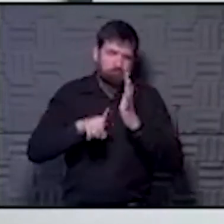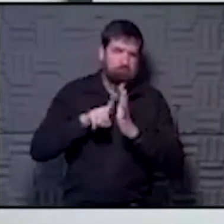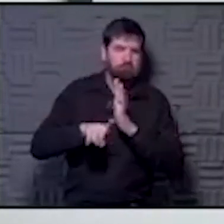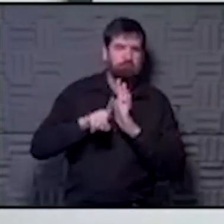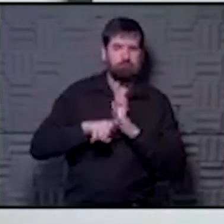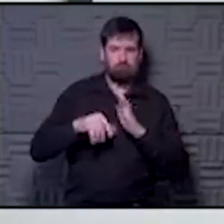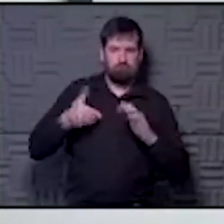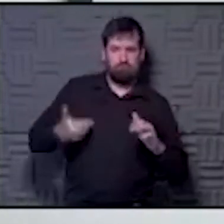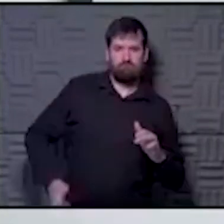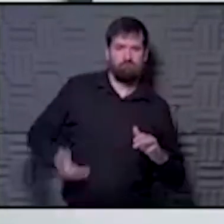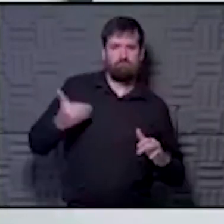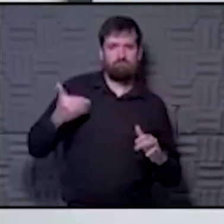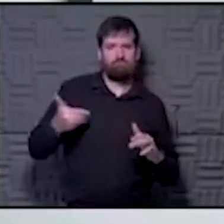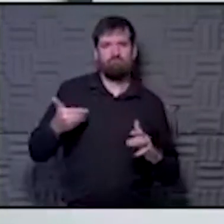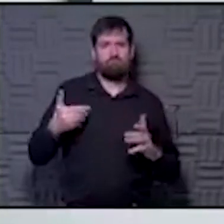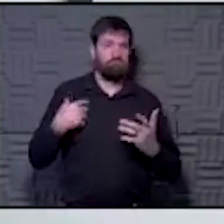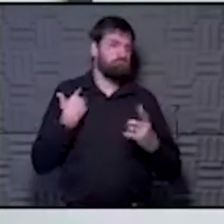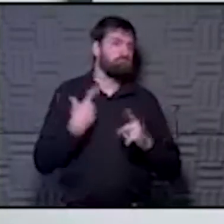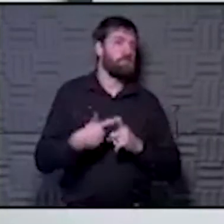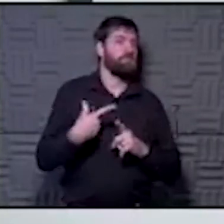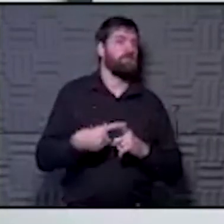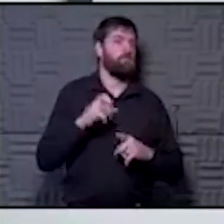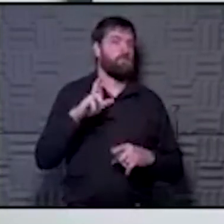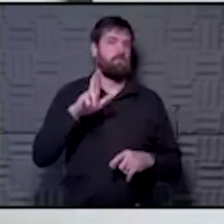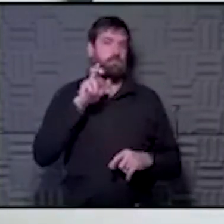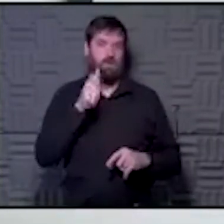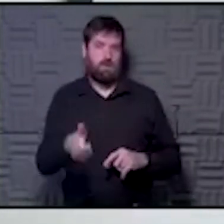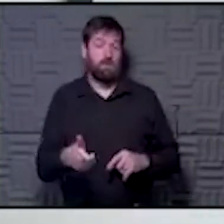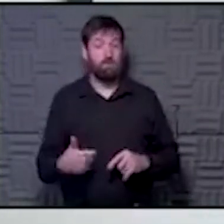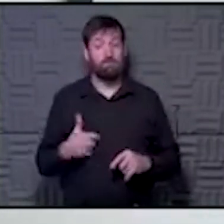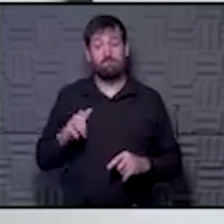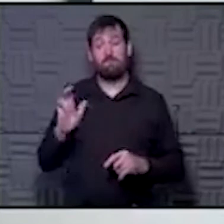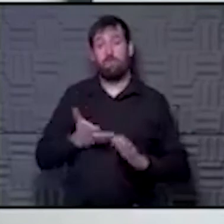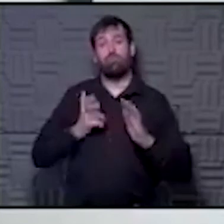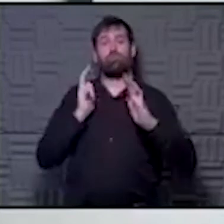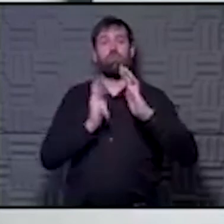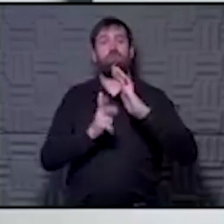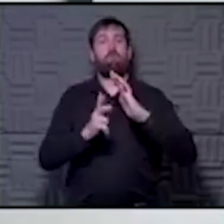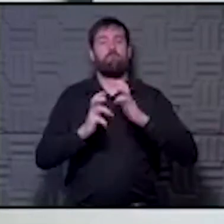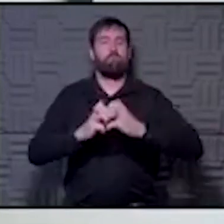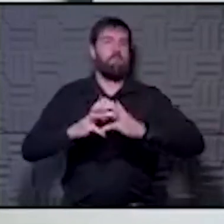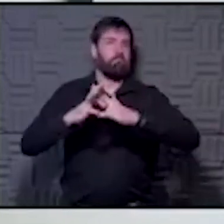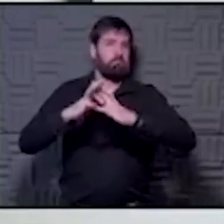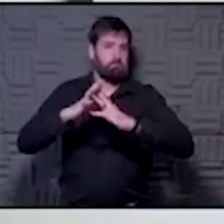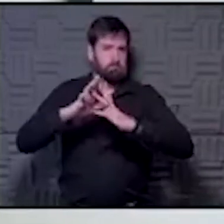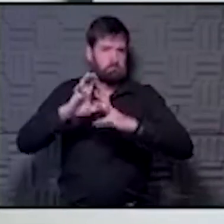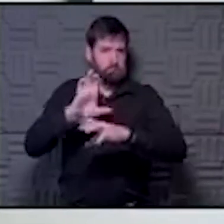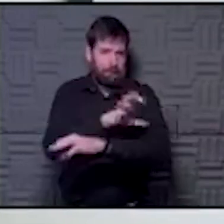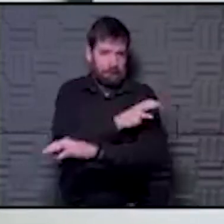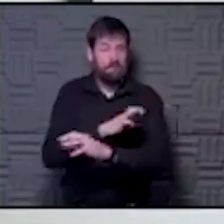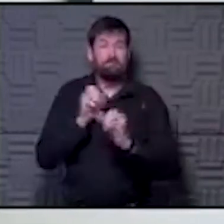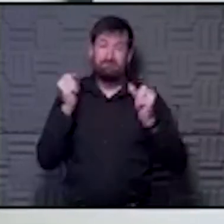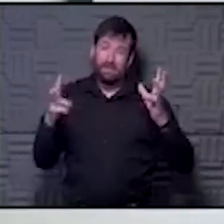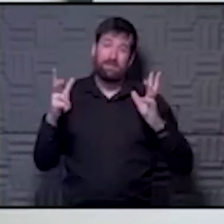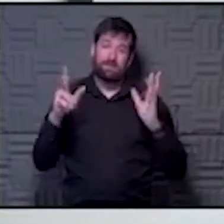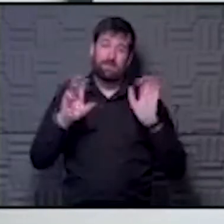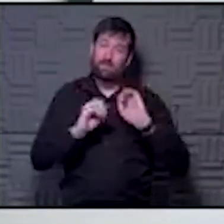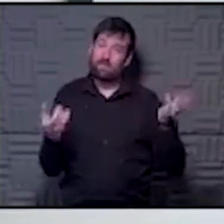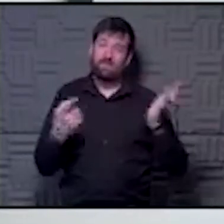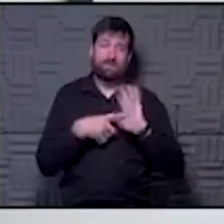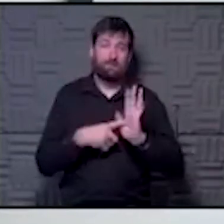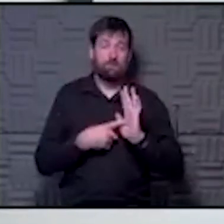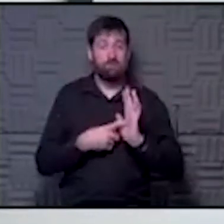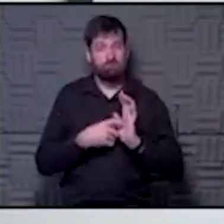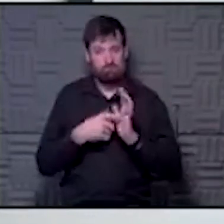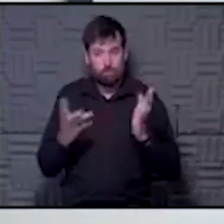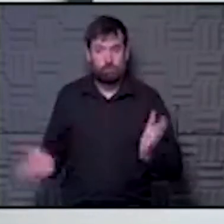they are positive themselves. And so we through our drive-through pop-ups, we've tested quite a few asymptomatic people and